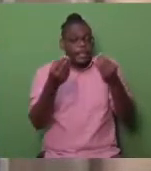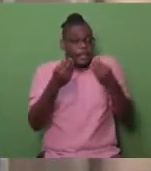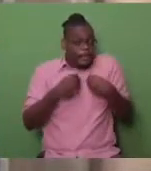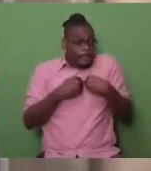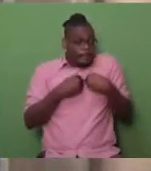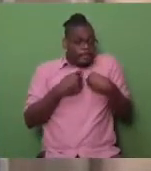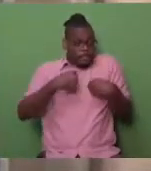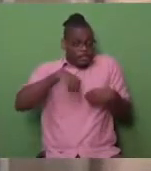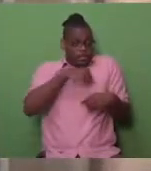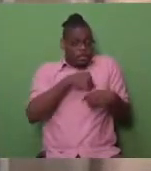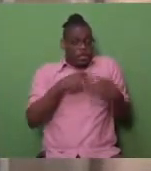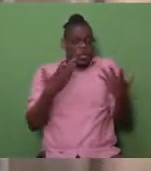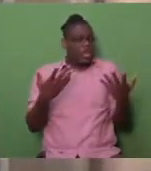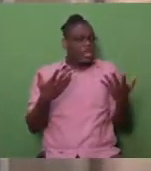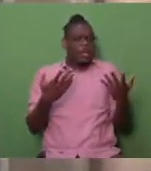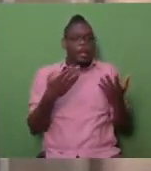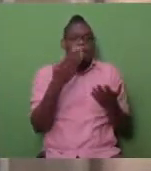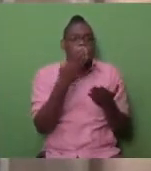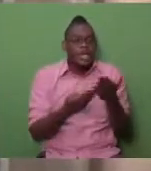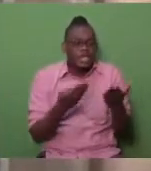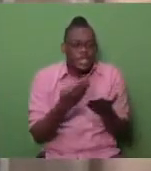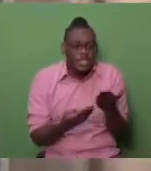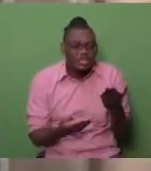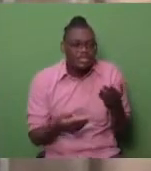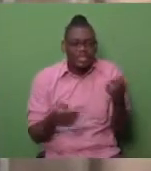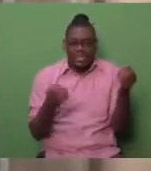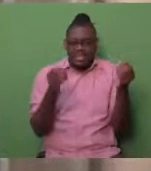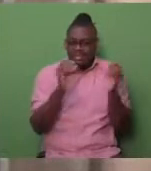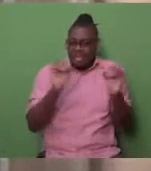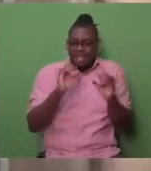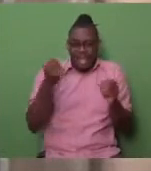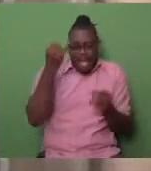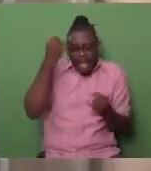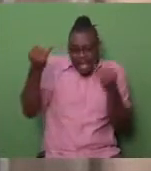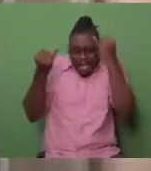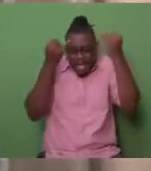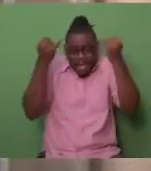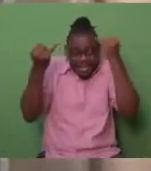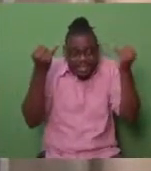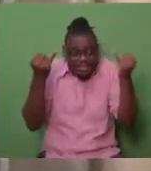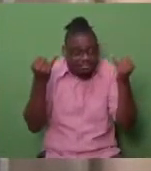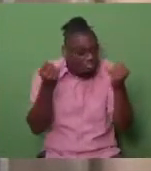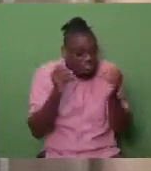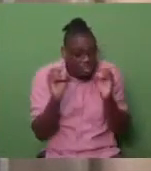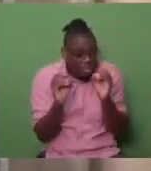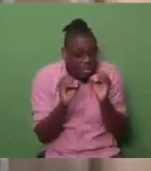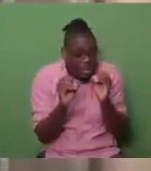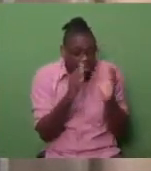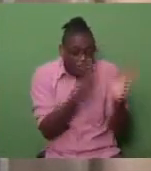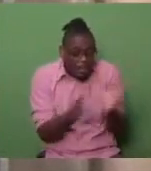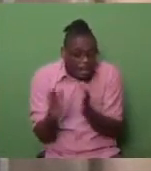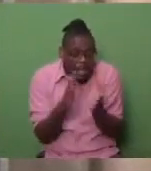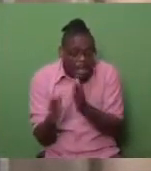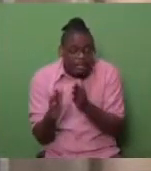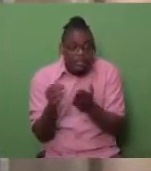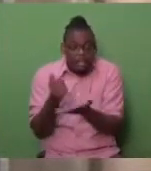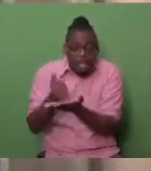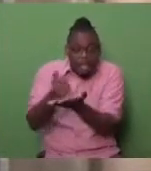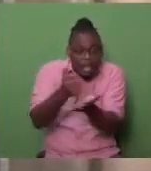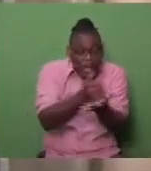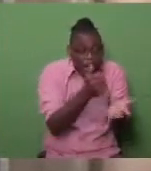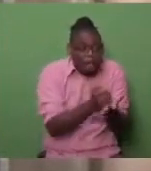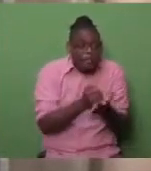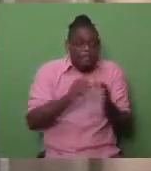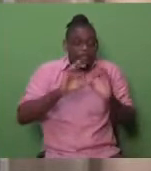generate economic growth and to create jobs. There are no plans to help families all over Trinidad and Tobago,